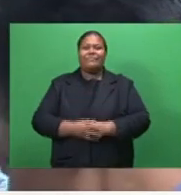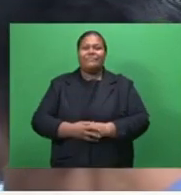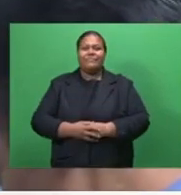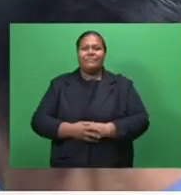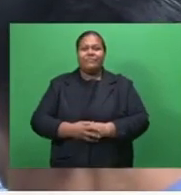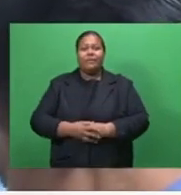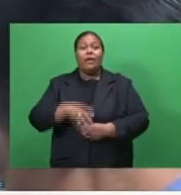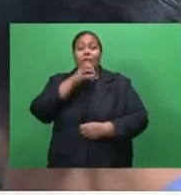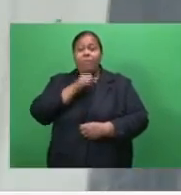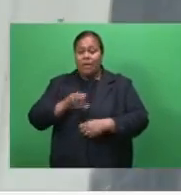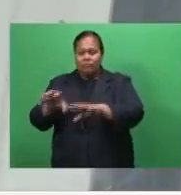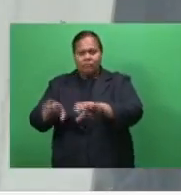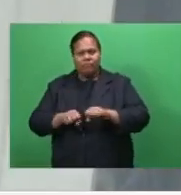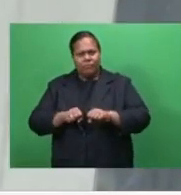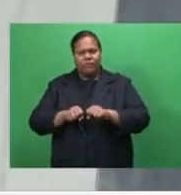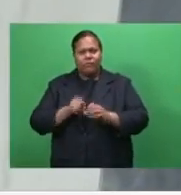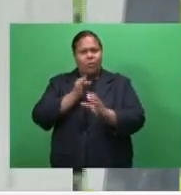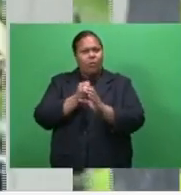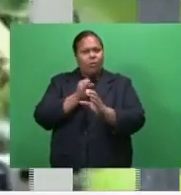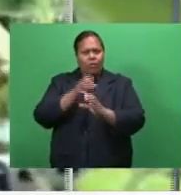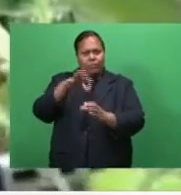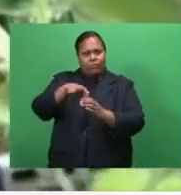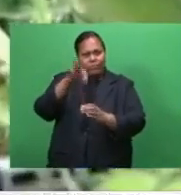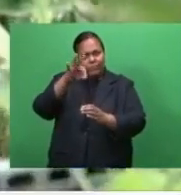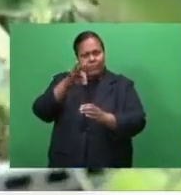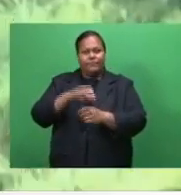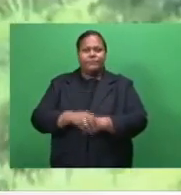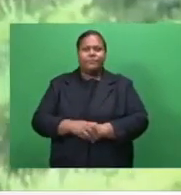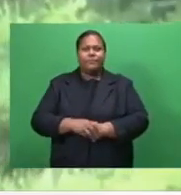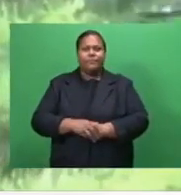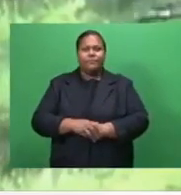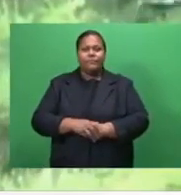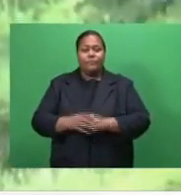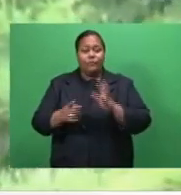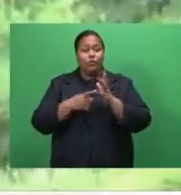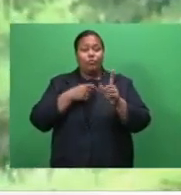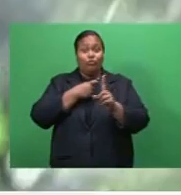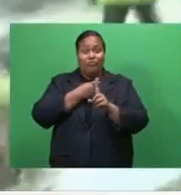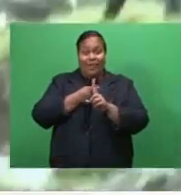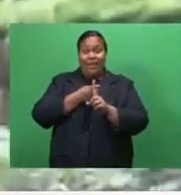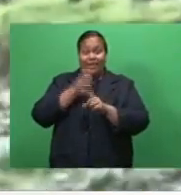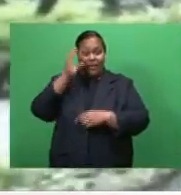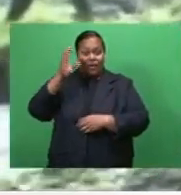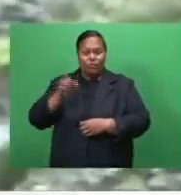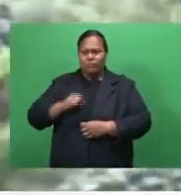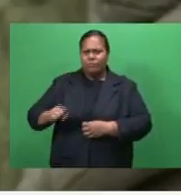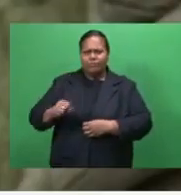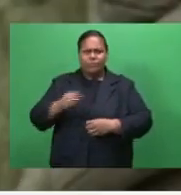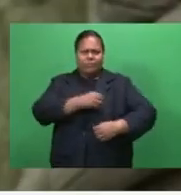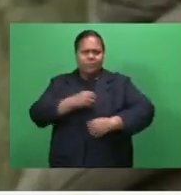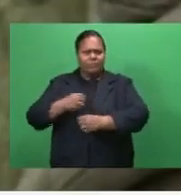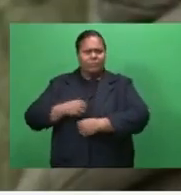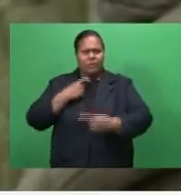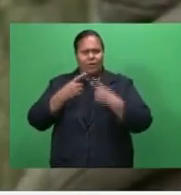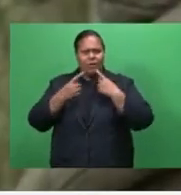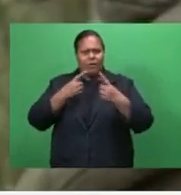Man charged for alleged electoral offences. And UK rejects Fijian troops' claims.